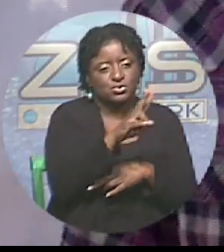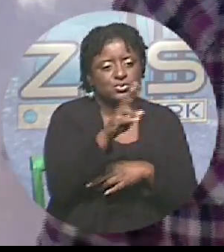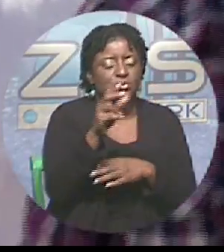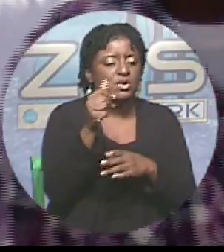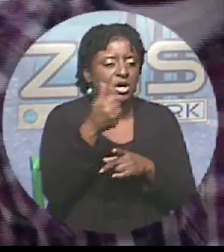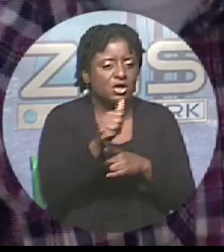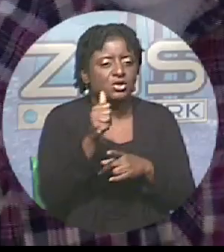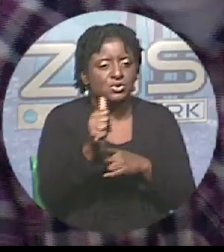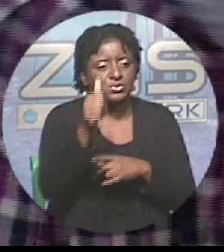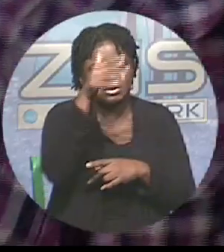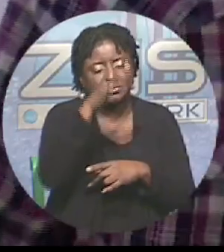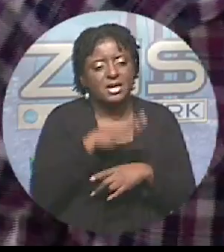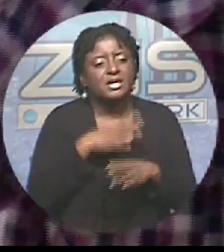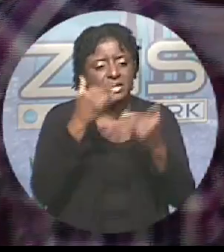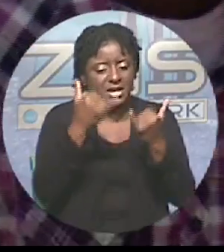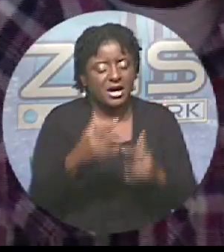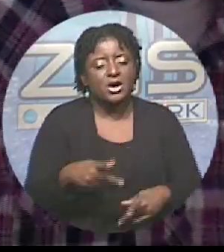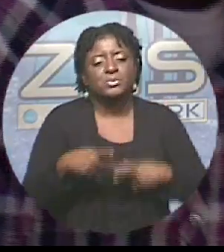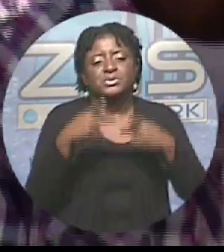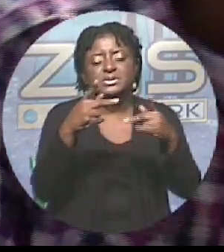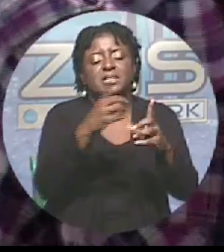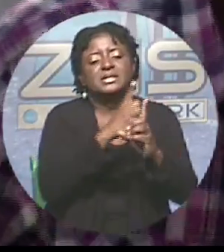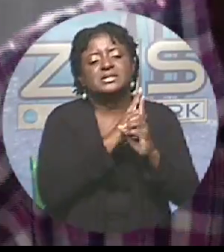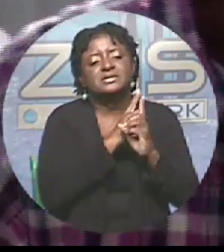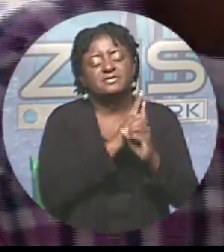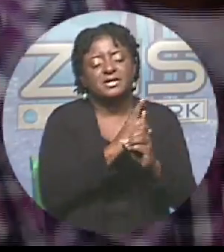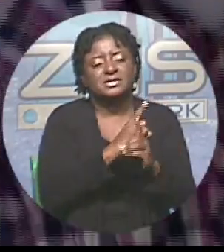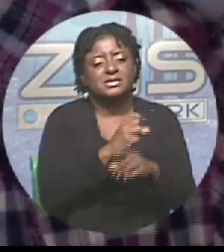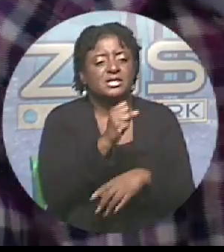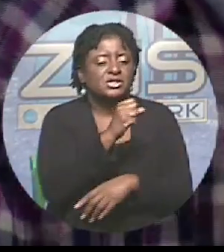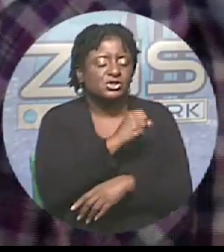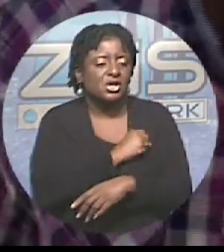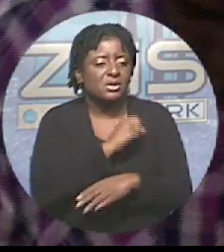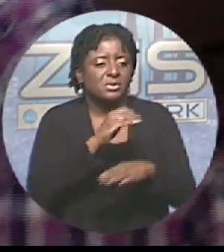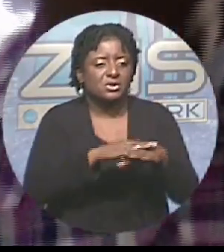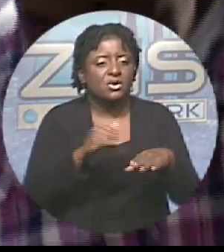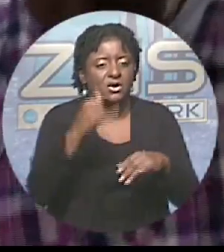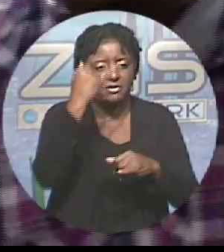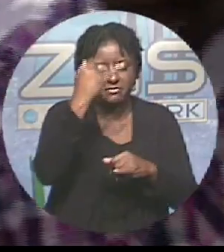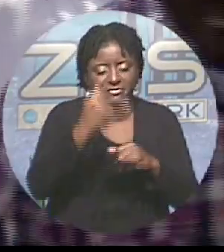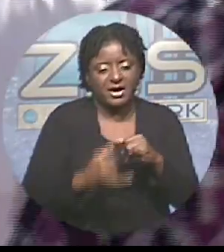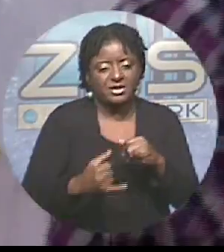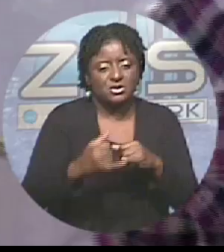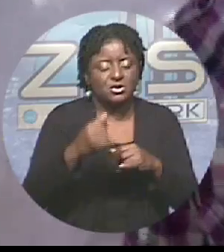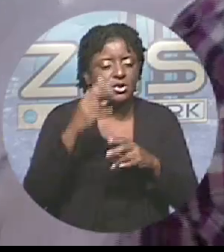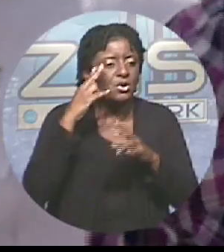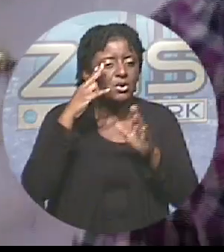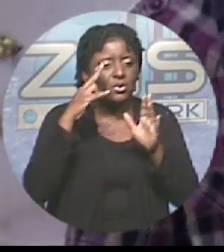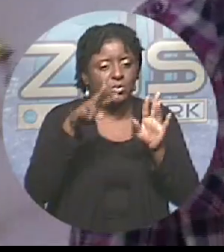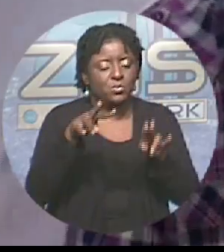Rose, are now presenting their defense. Sullivan called his final witness today, while Rose is expected to give